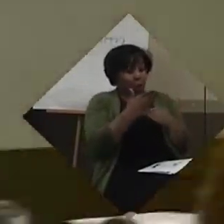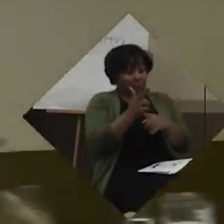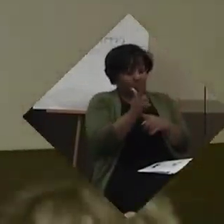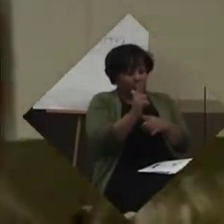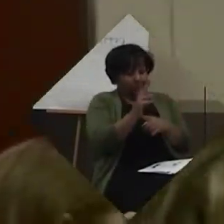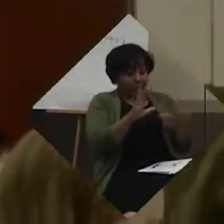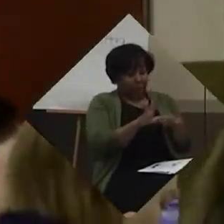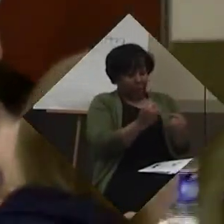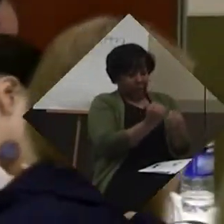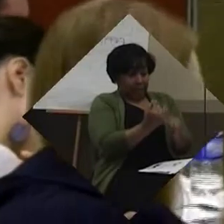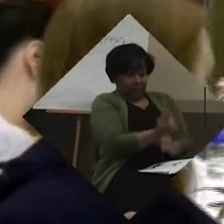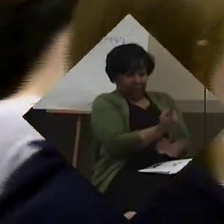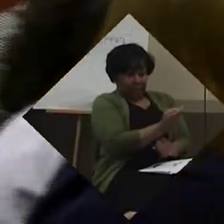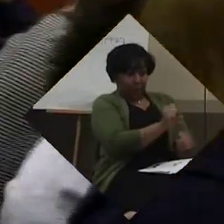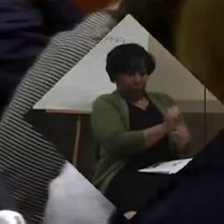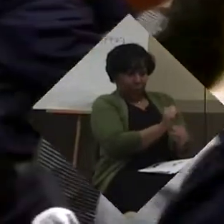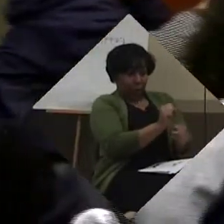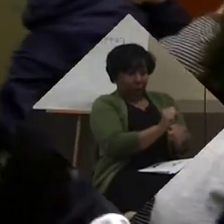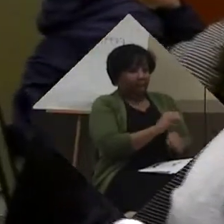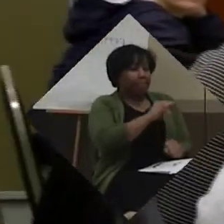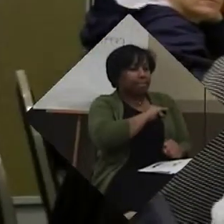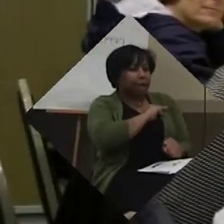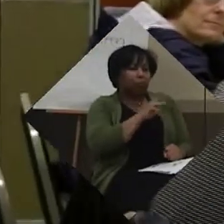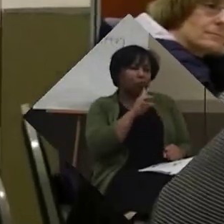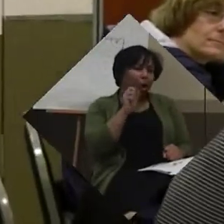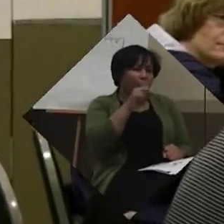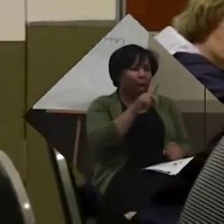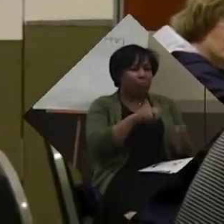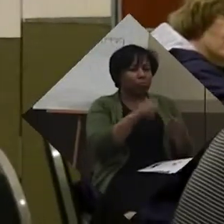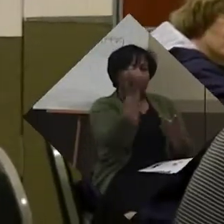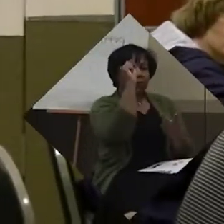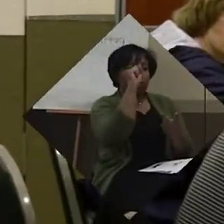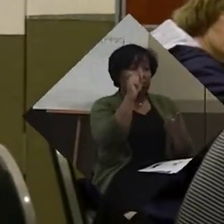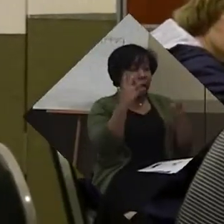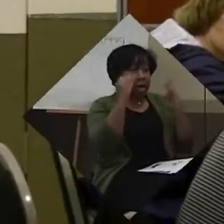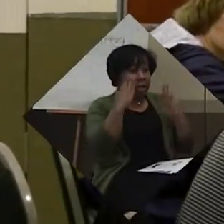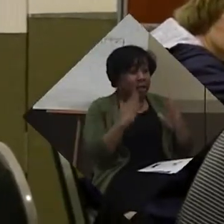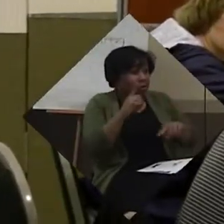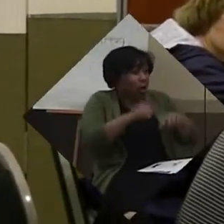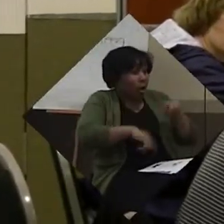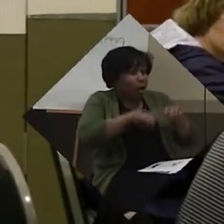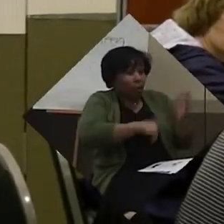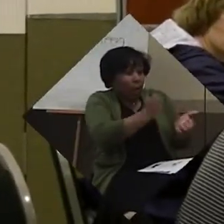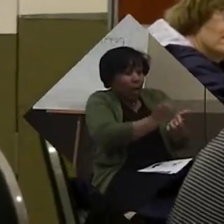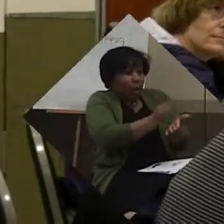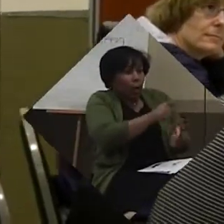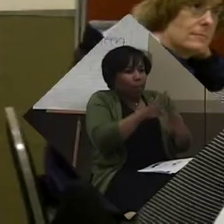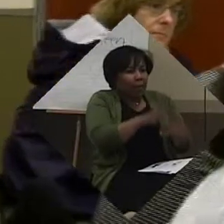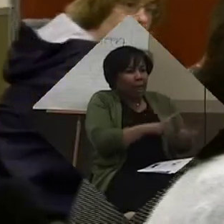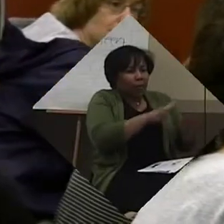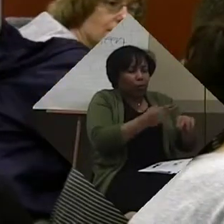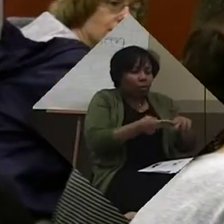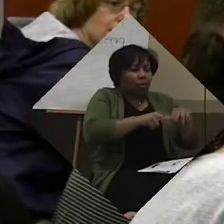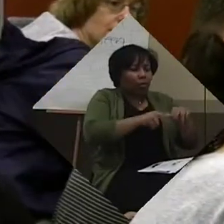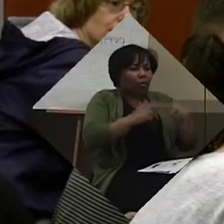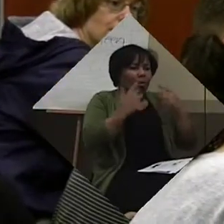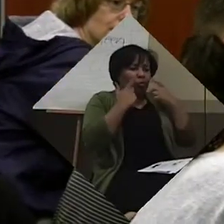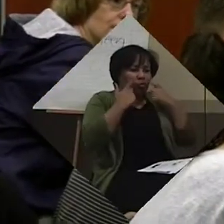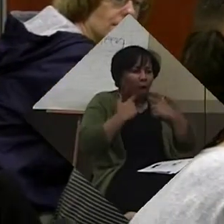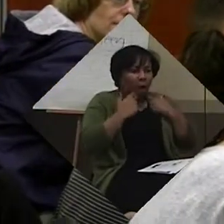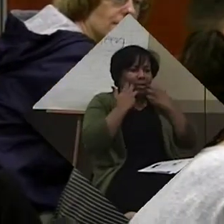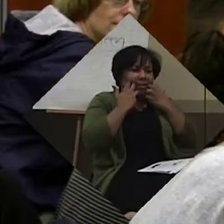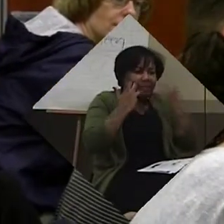minutes of doing independent work, Maddie will talk back and refuse. When the teacher is unable to help her, her behavior escalates to crying,